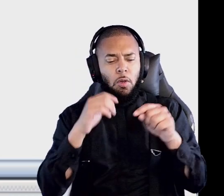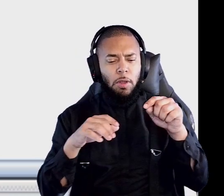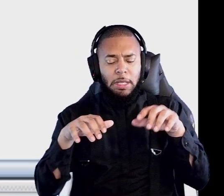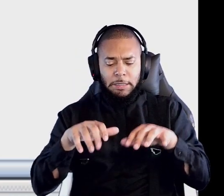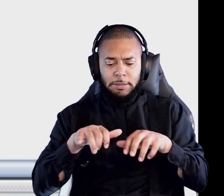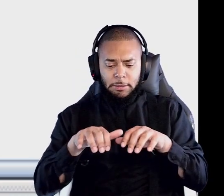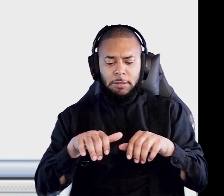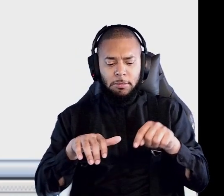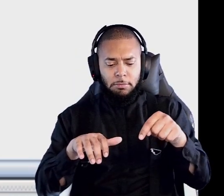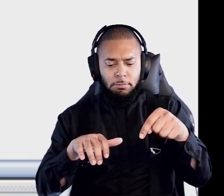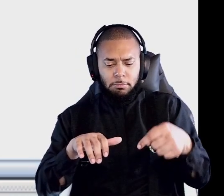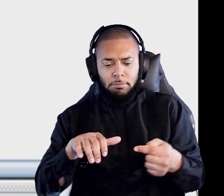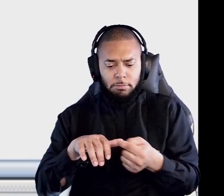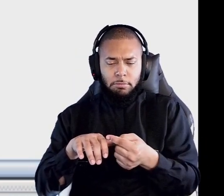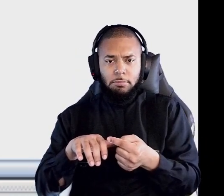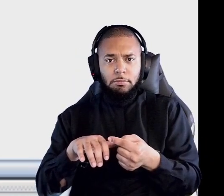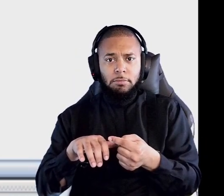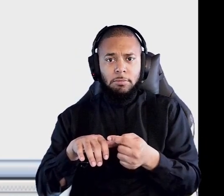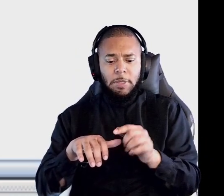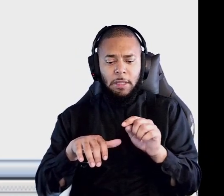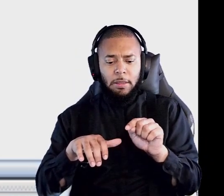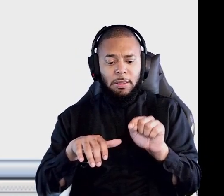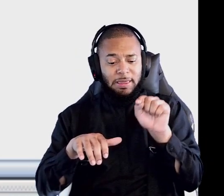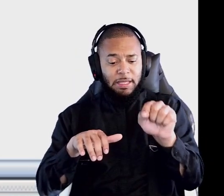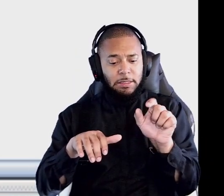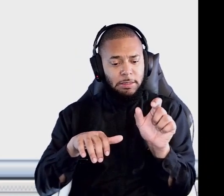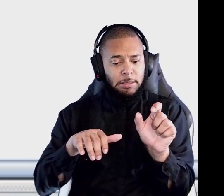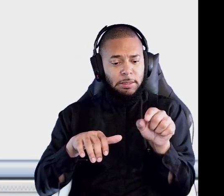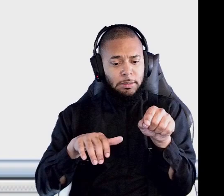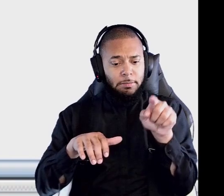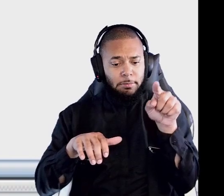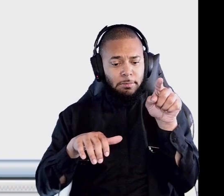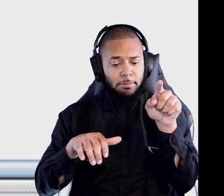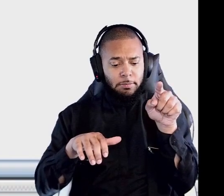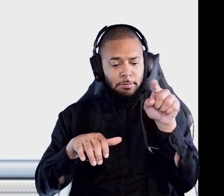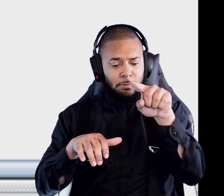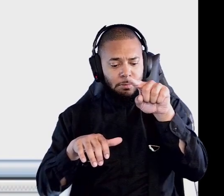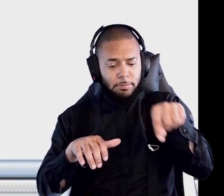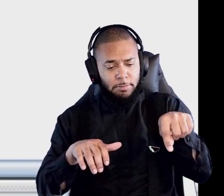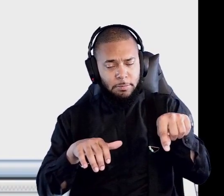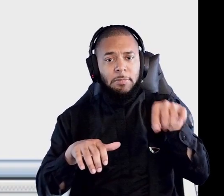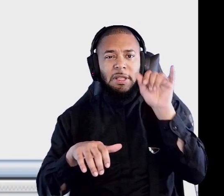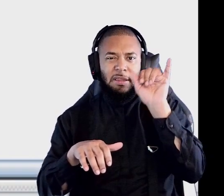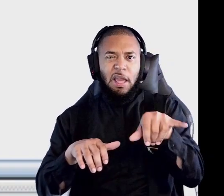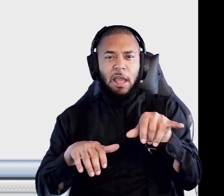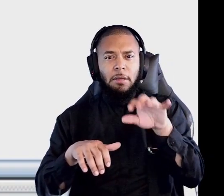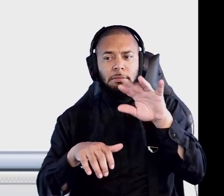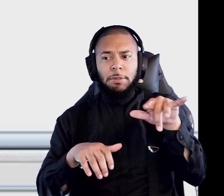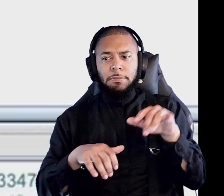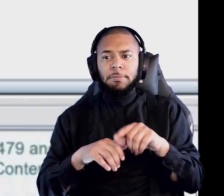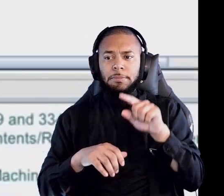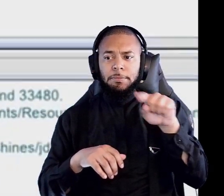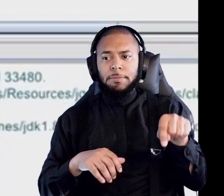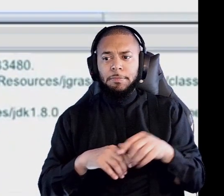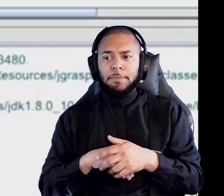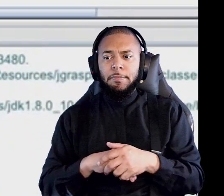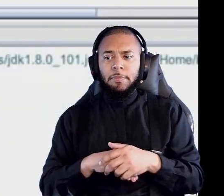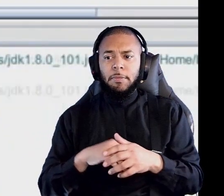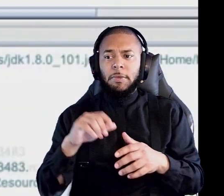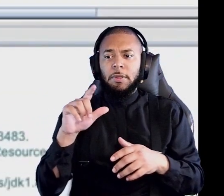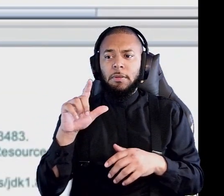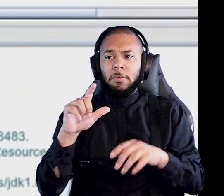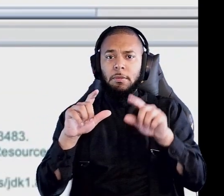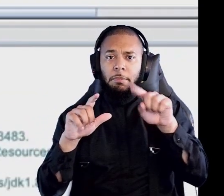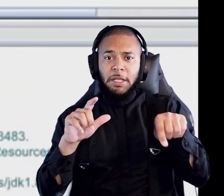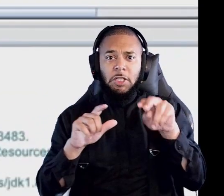a backslash n. Backslash n does the same exact thing as that ln did. So when I run